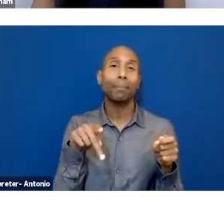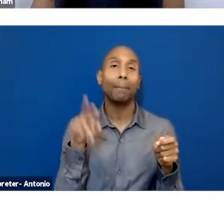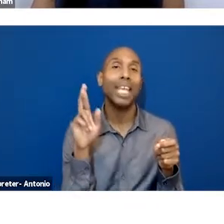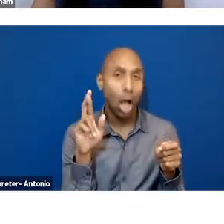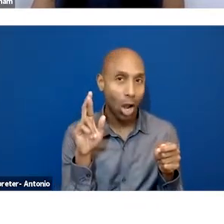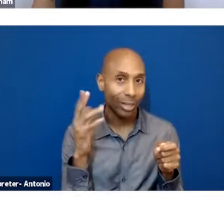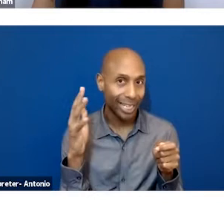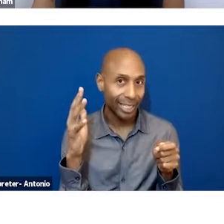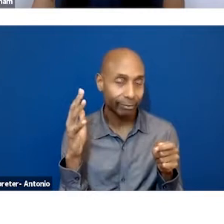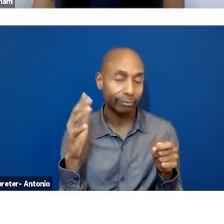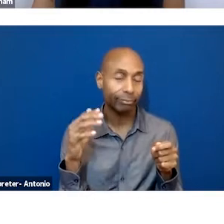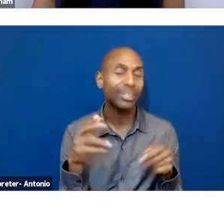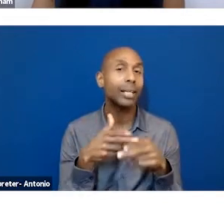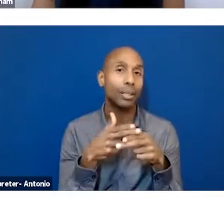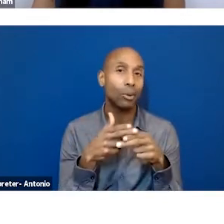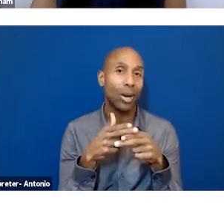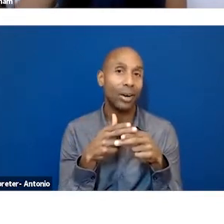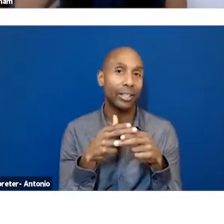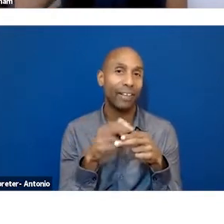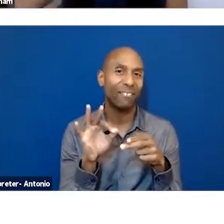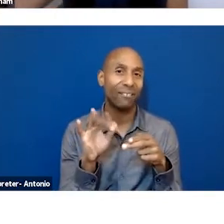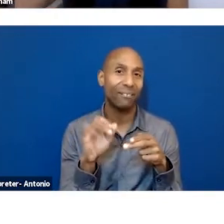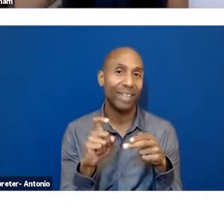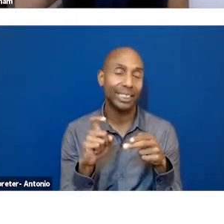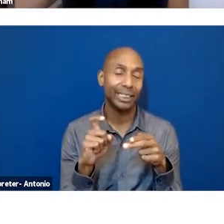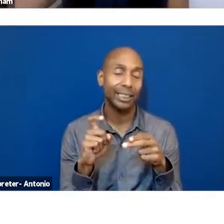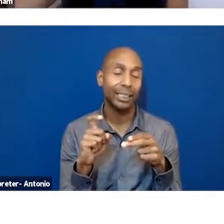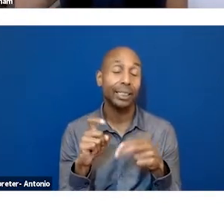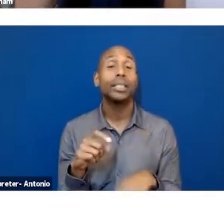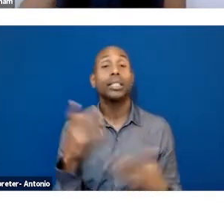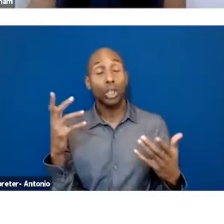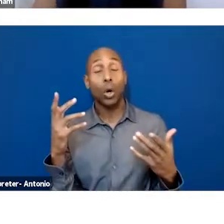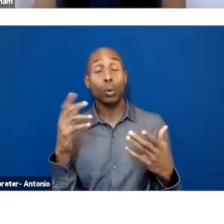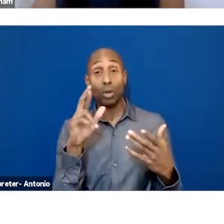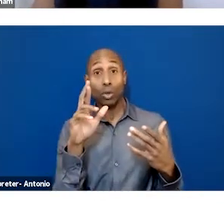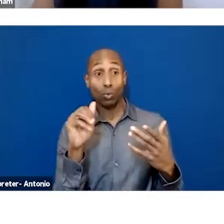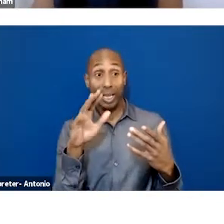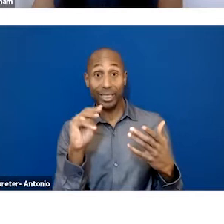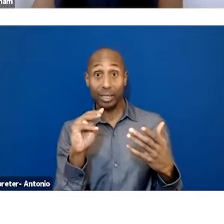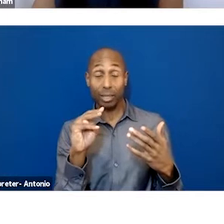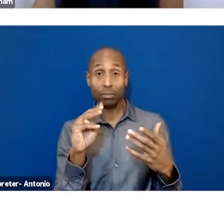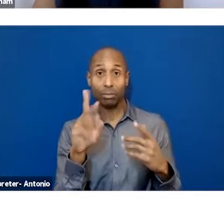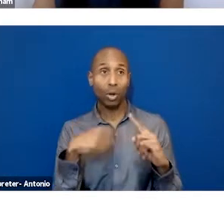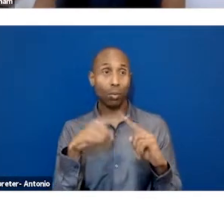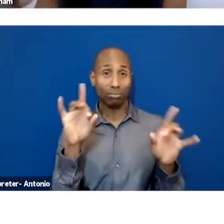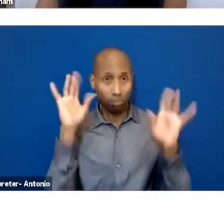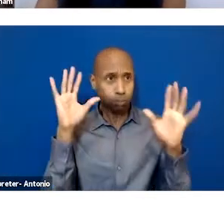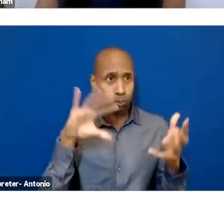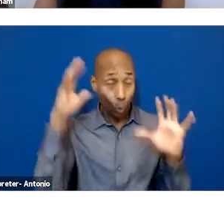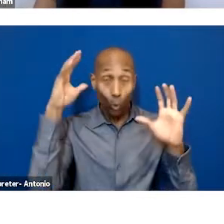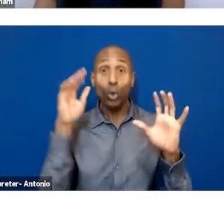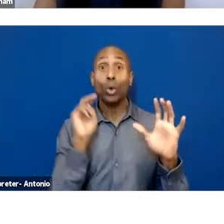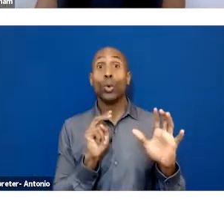this, they're temporary. So spectacular racism, as well as spectacular diversity or inclusion,